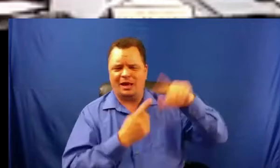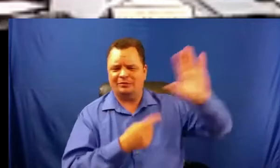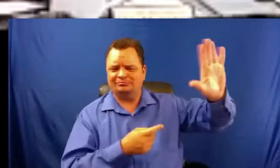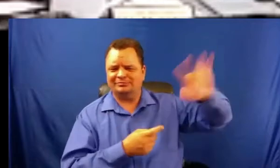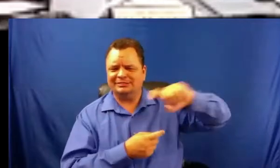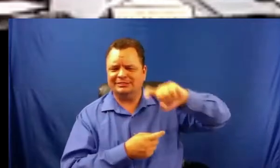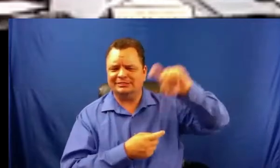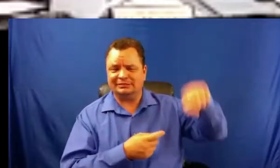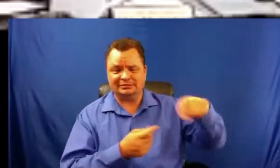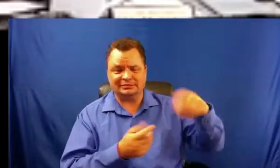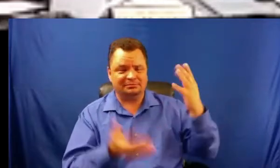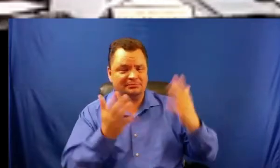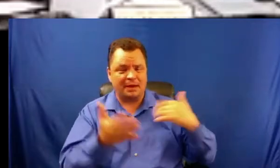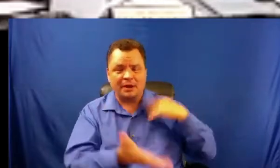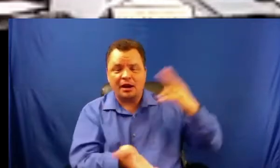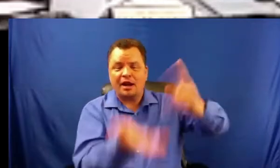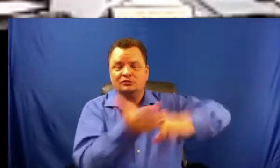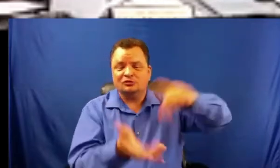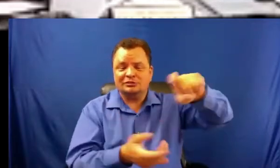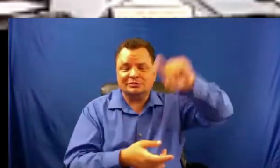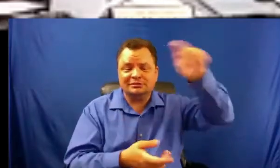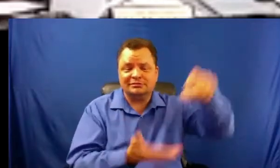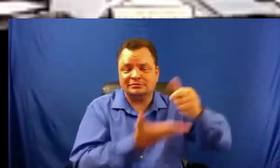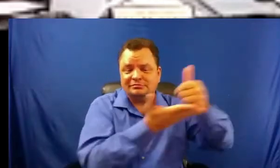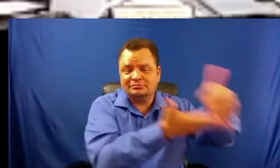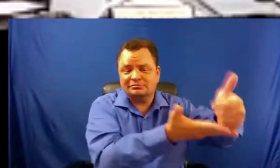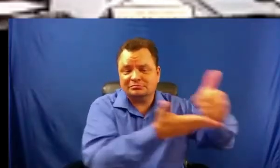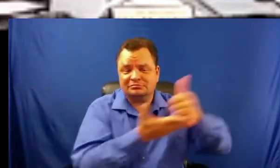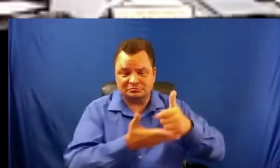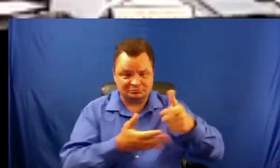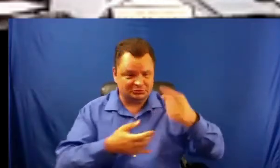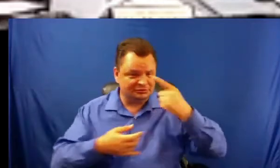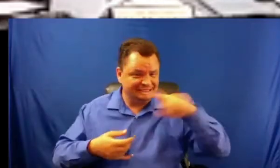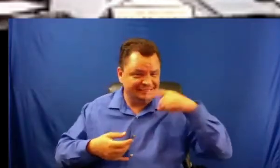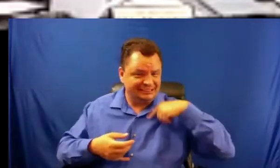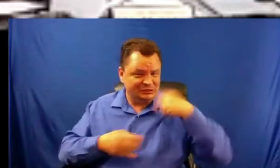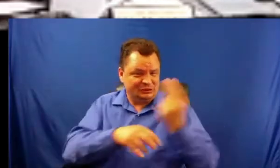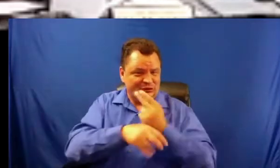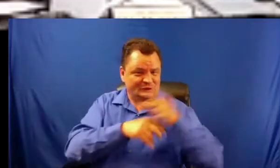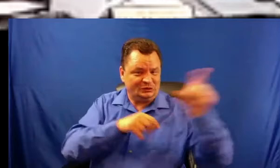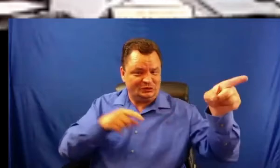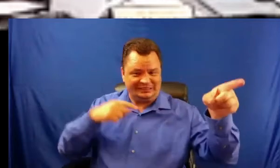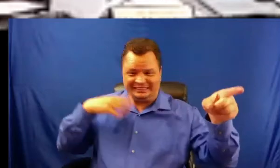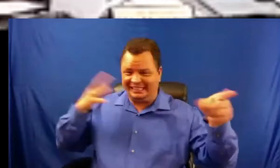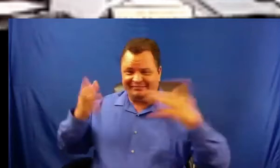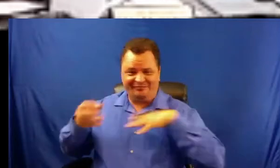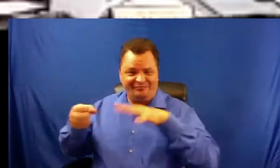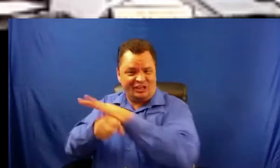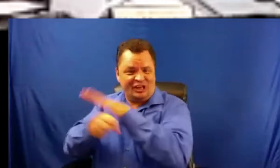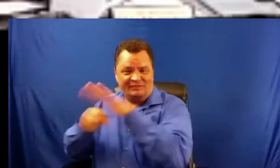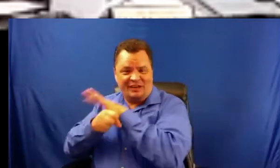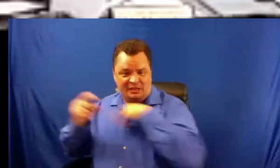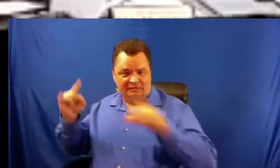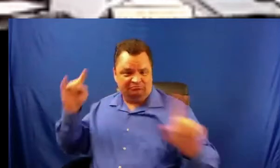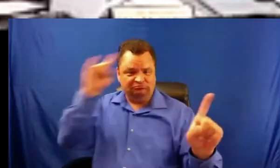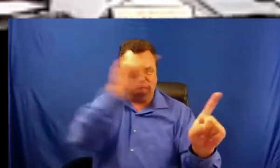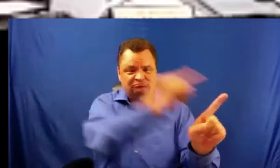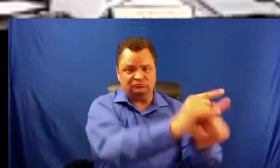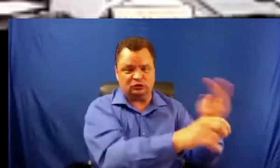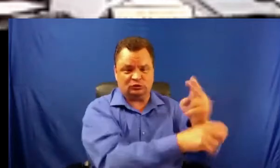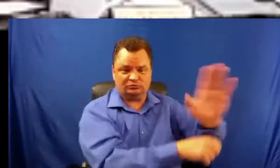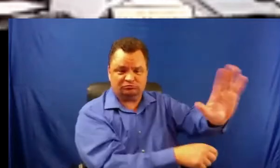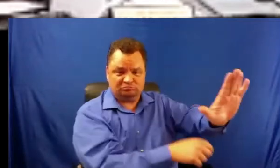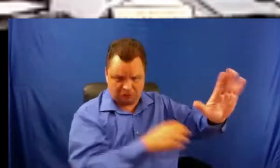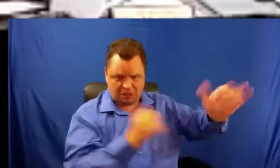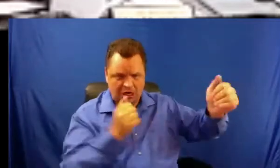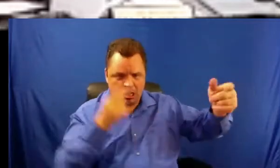ask Texas to be utilizing their system and their other states that they have contracts with. Does that help